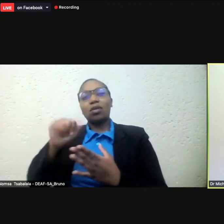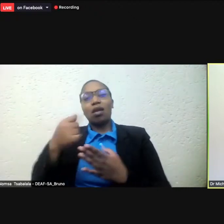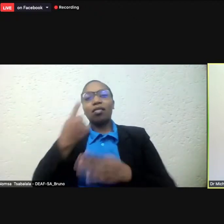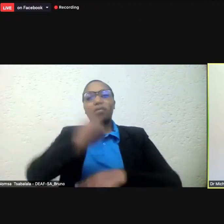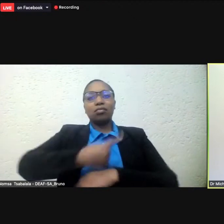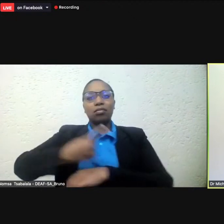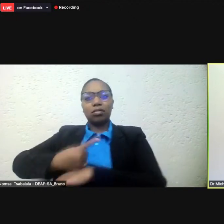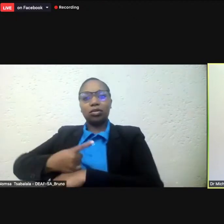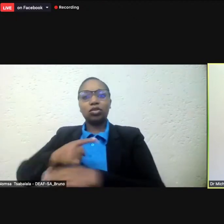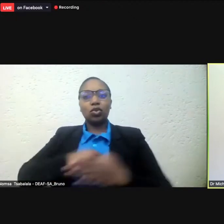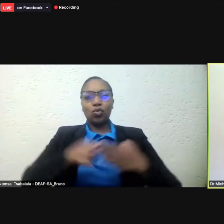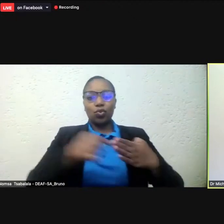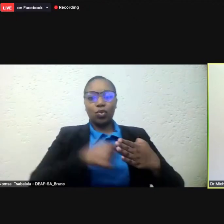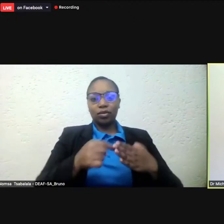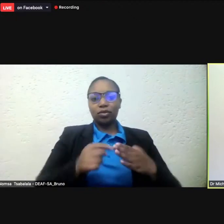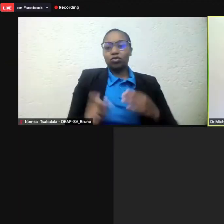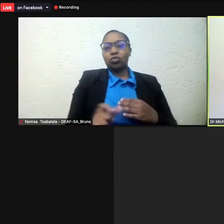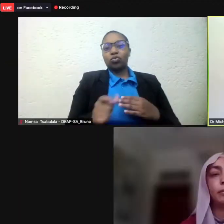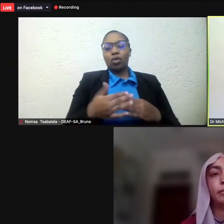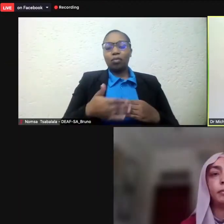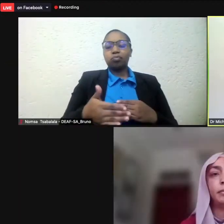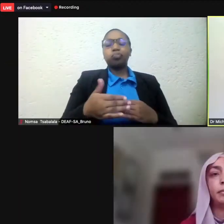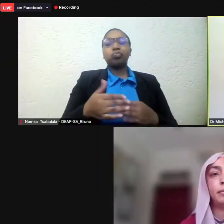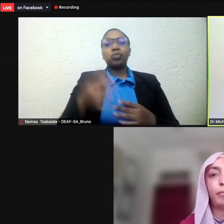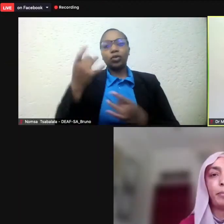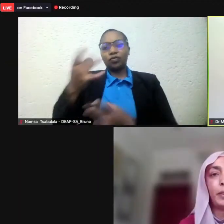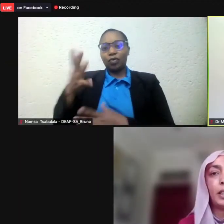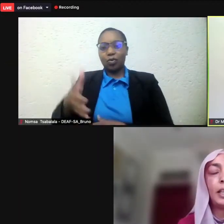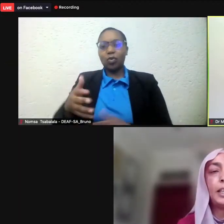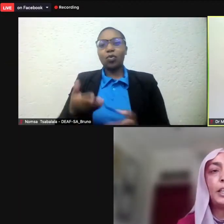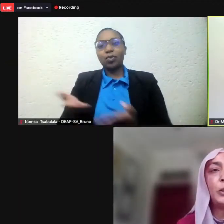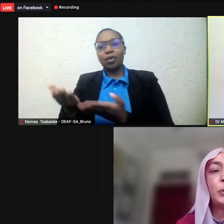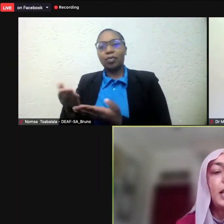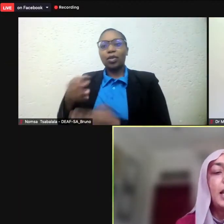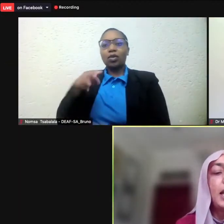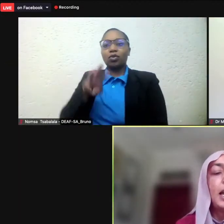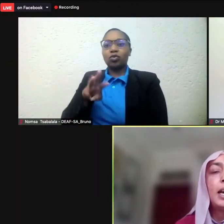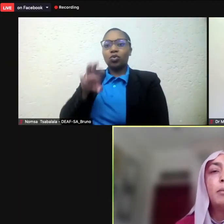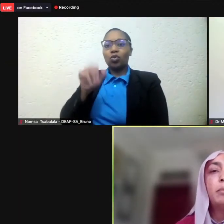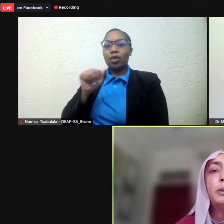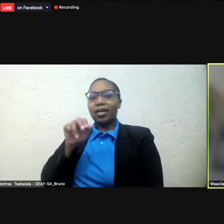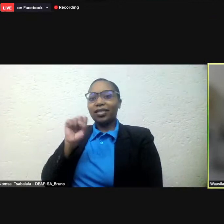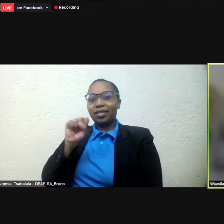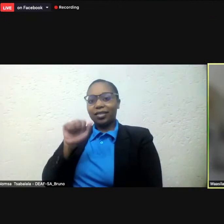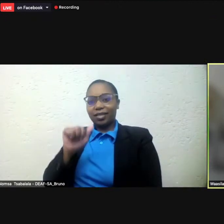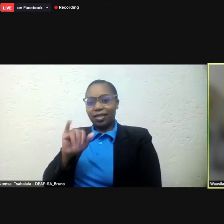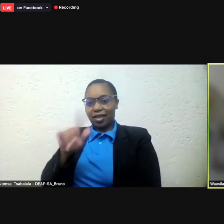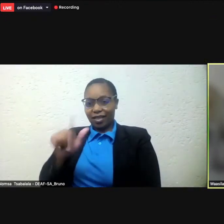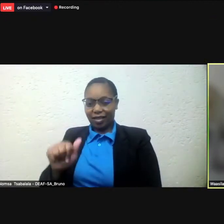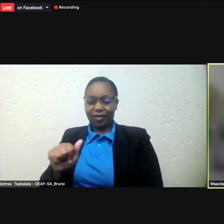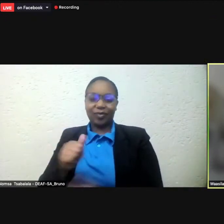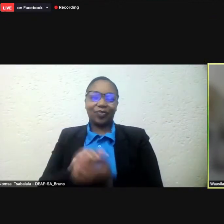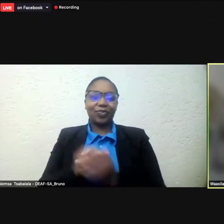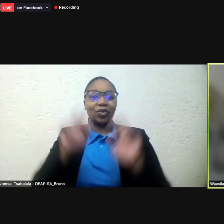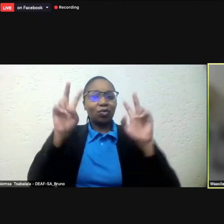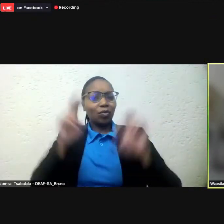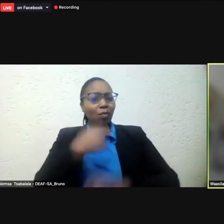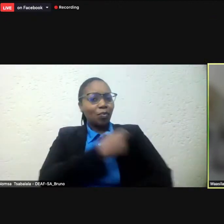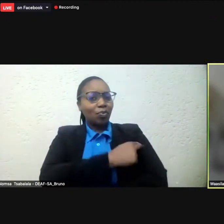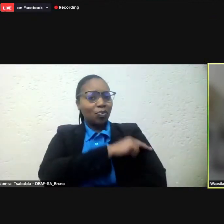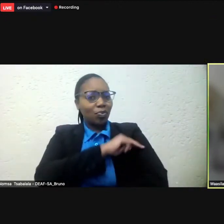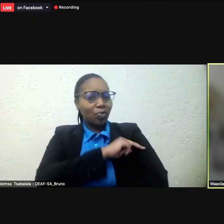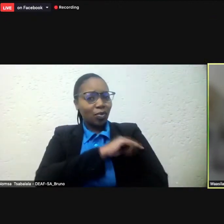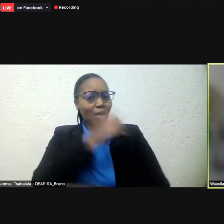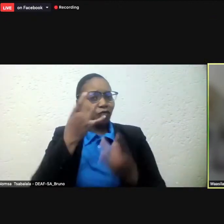I'll hand over to Wasila for the hospitalization questions. Thank you. There was a question about the hospital data